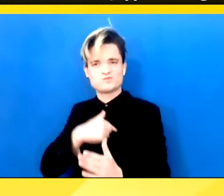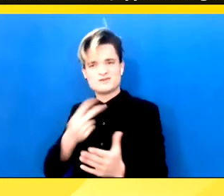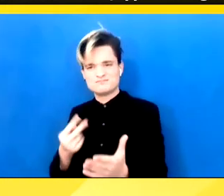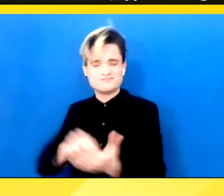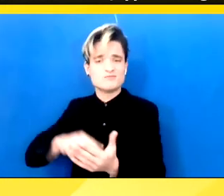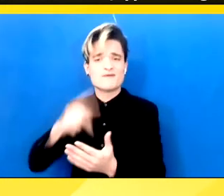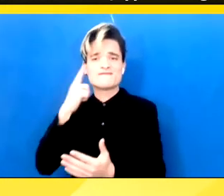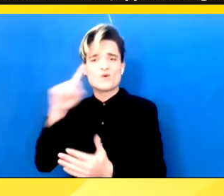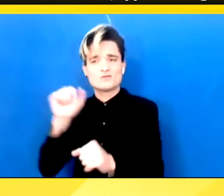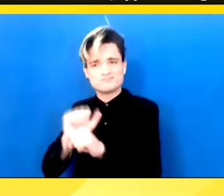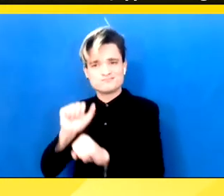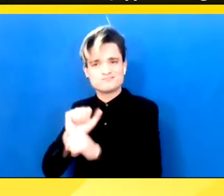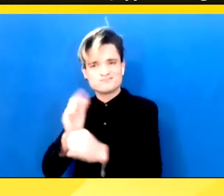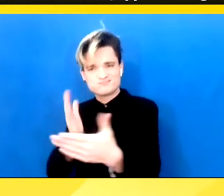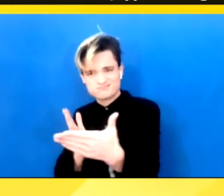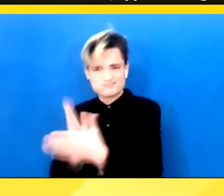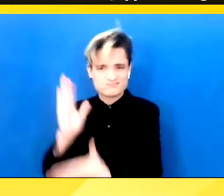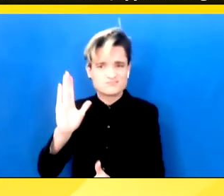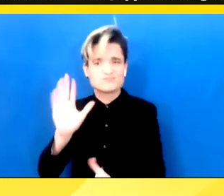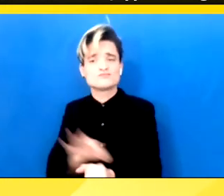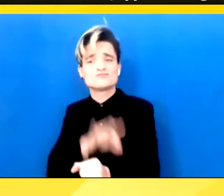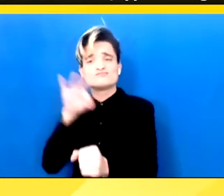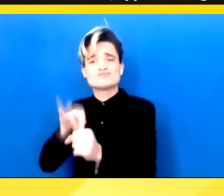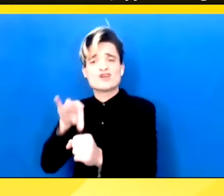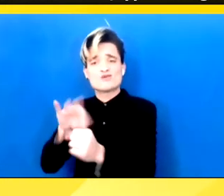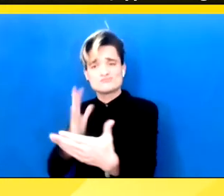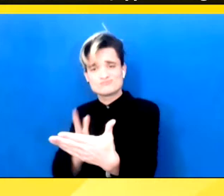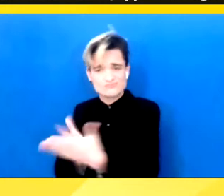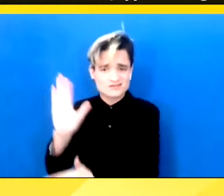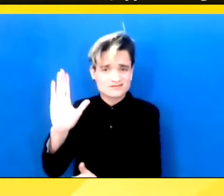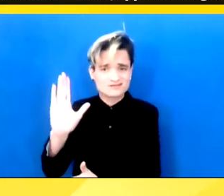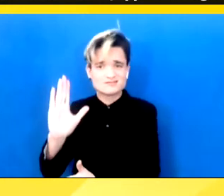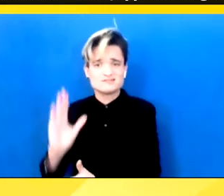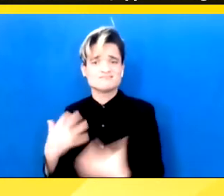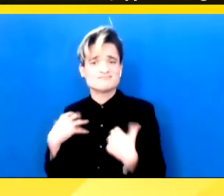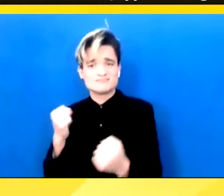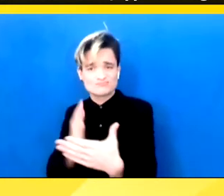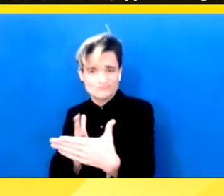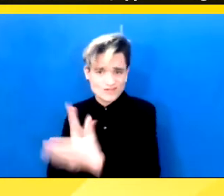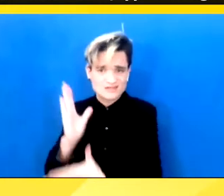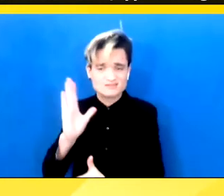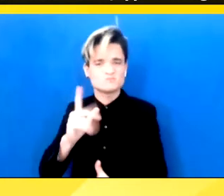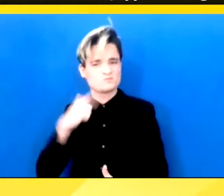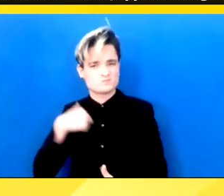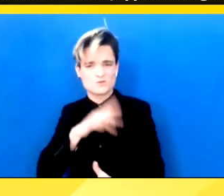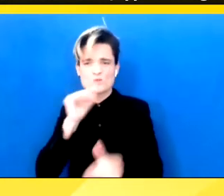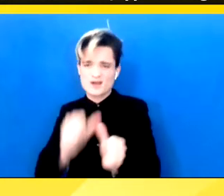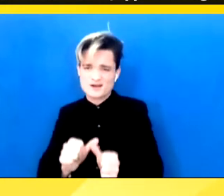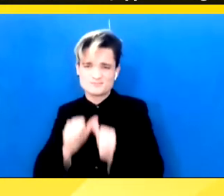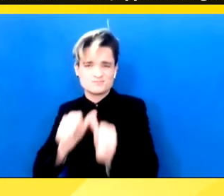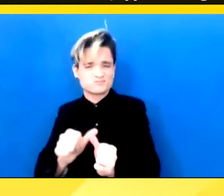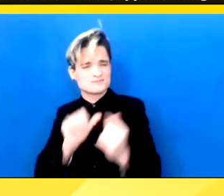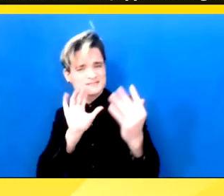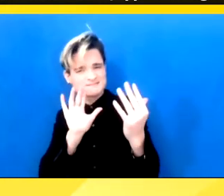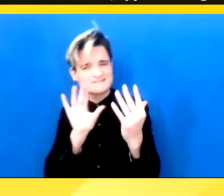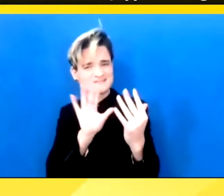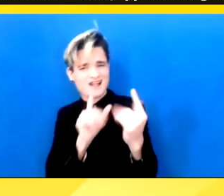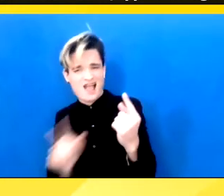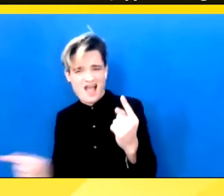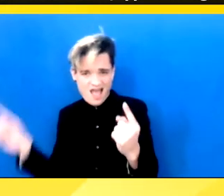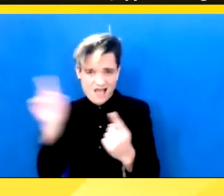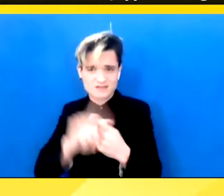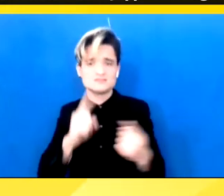we will keep on organizing until we win those all. We have 7 powerful labor